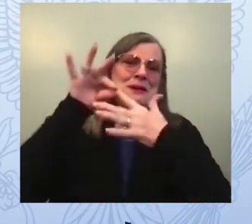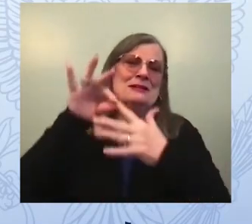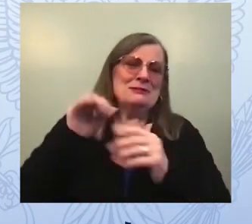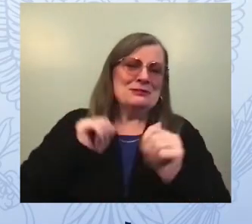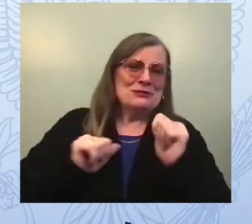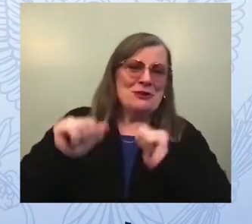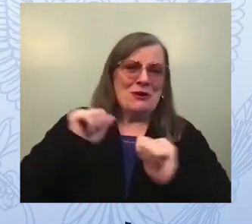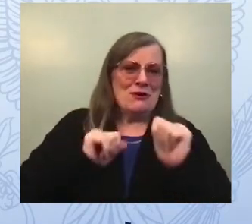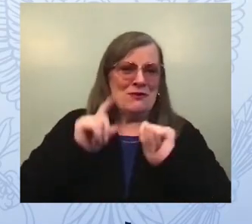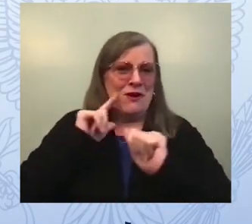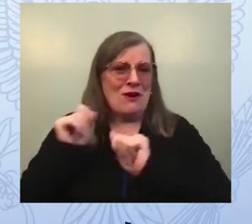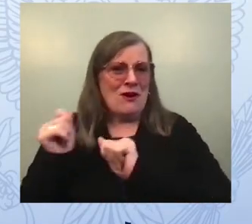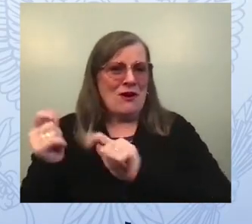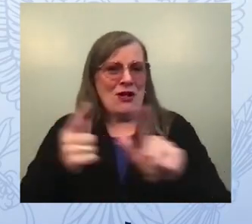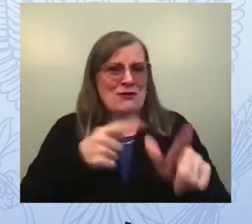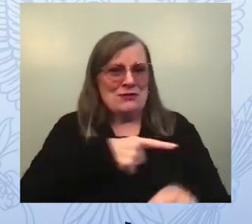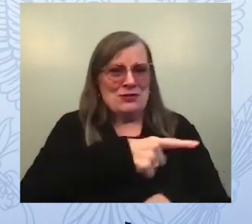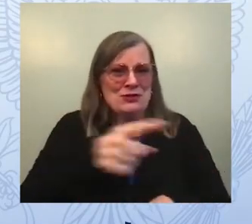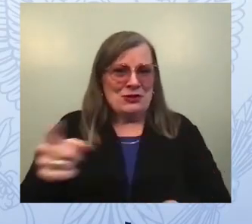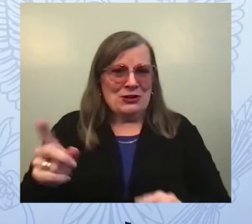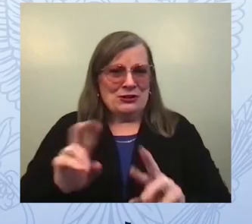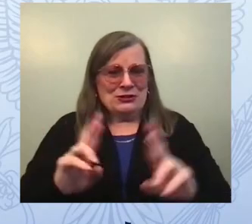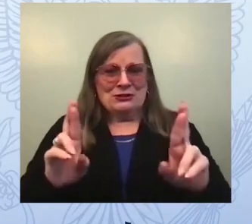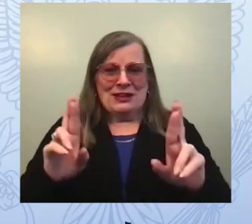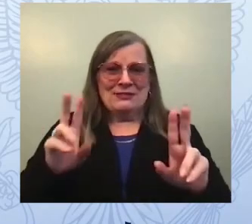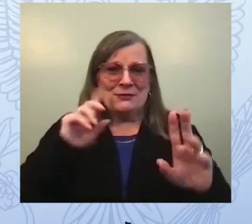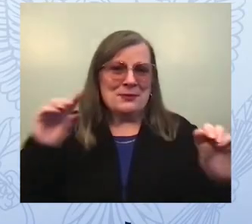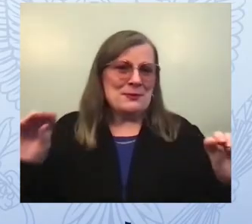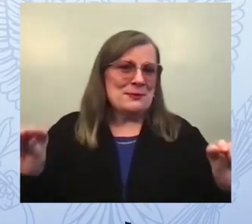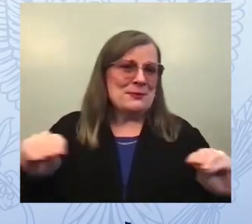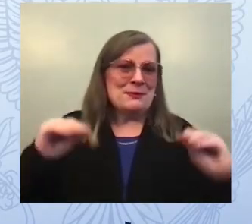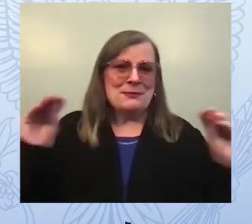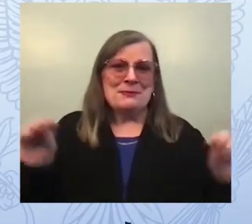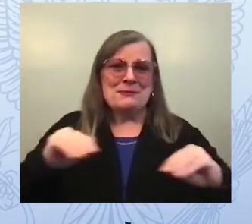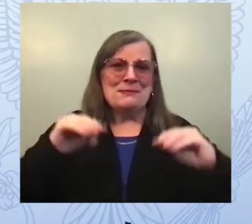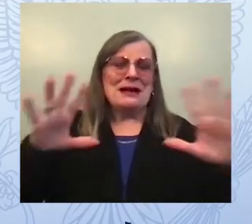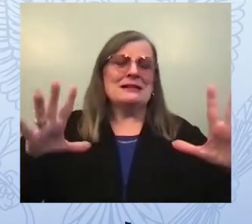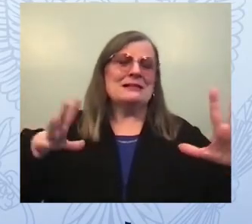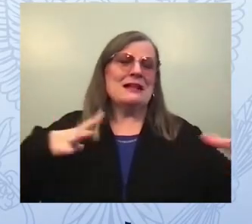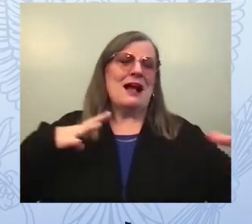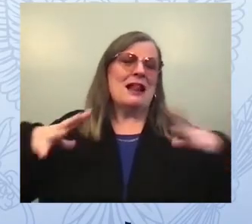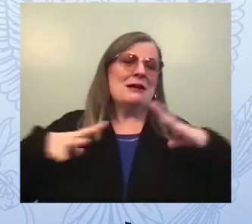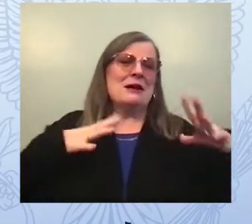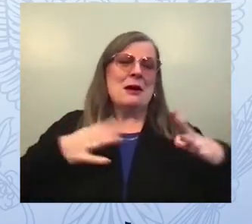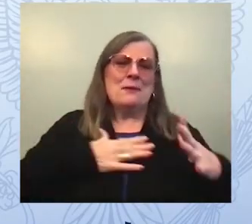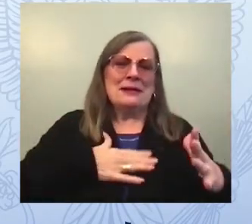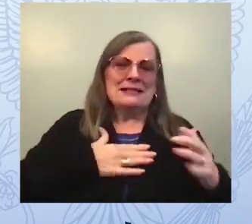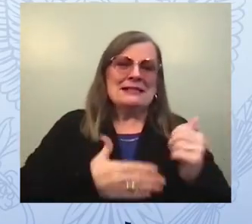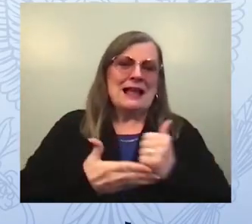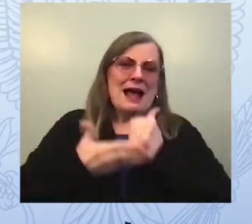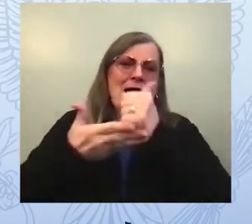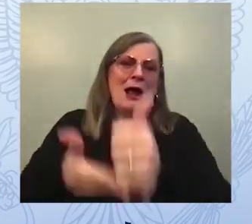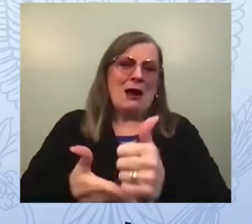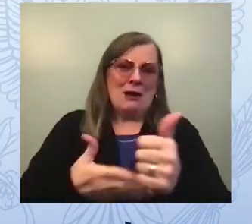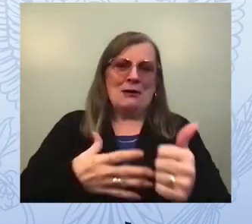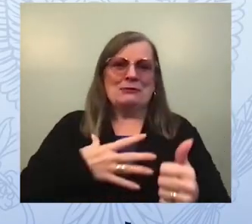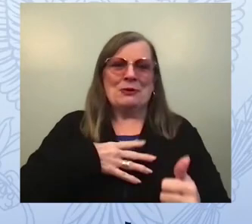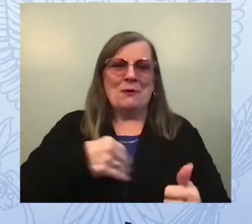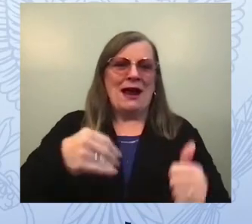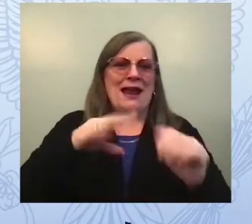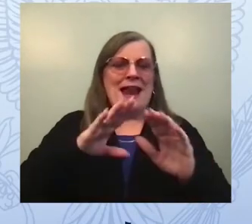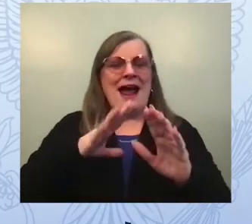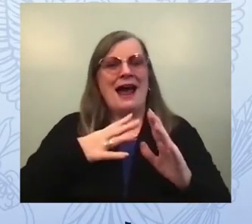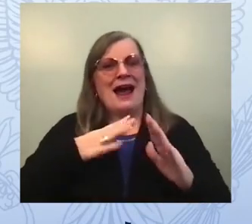the holidays. Please help me welcome to the White House the cast of Disney's stage